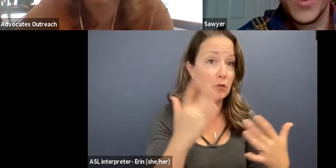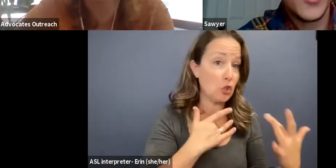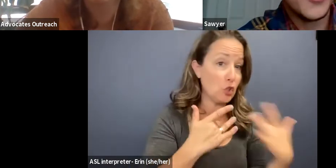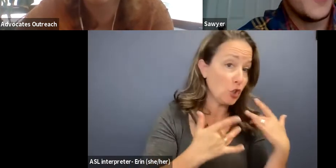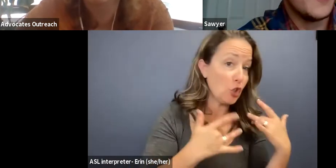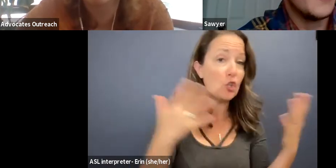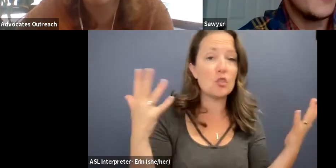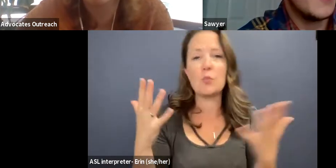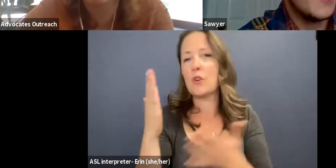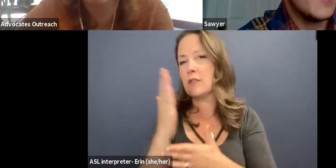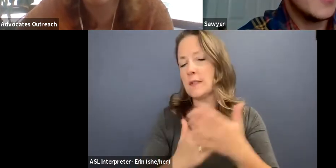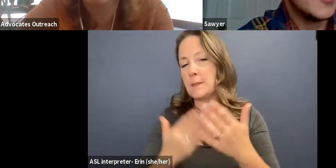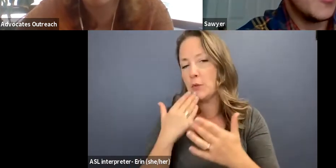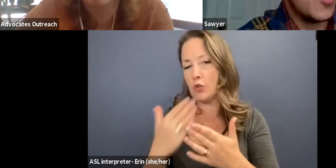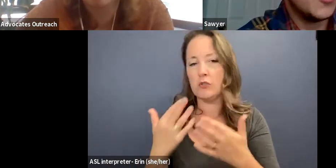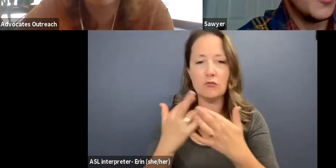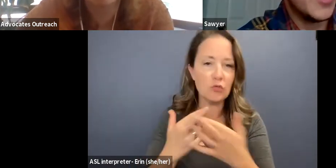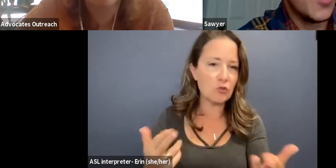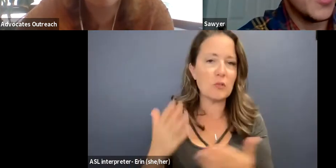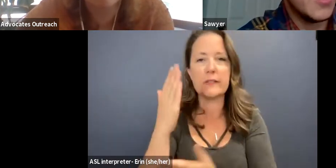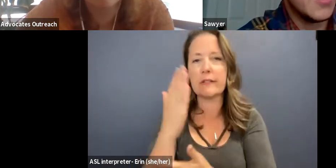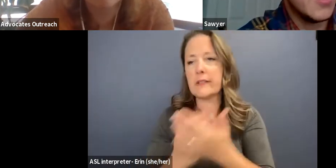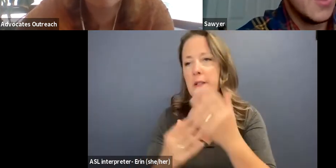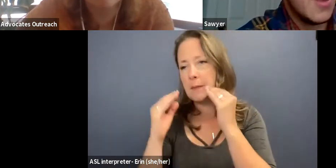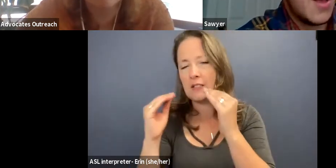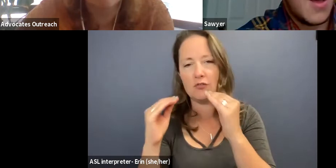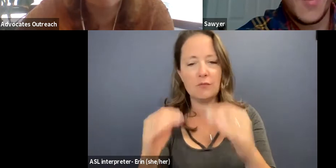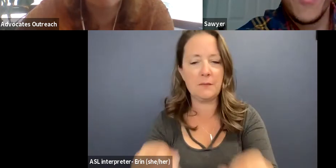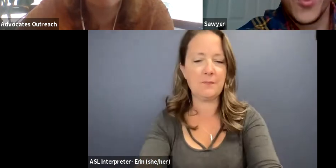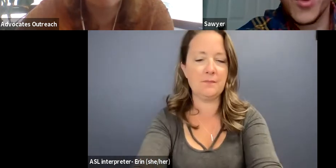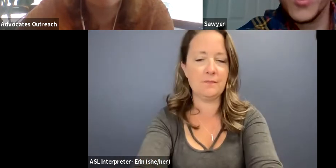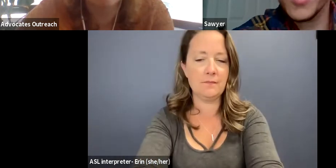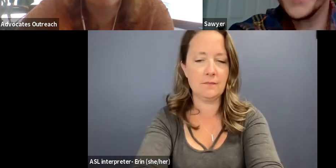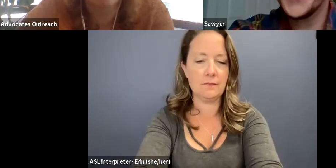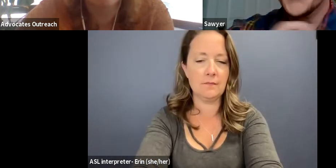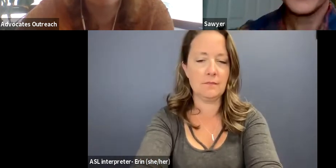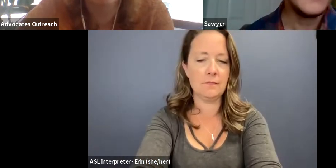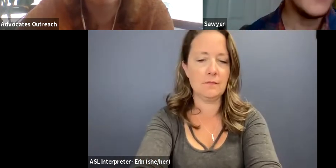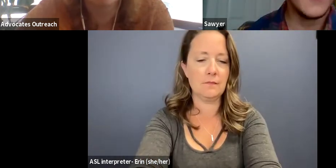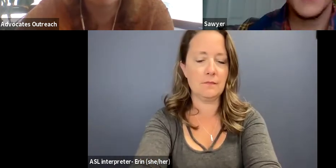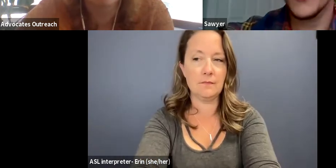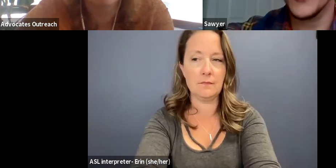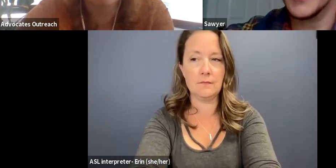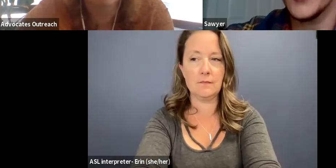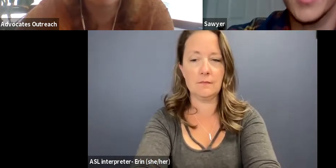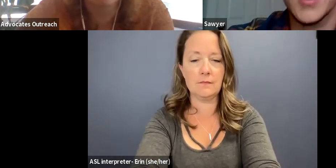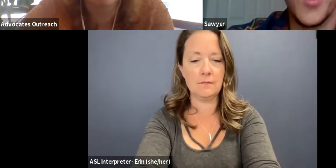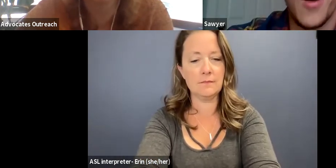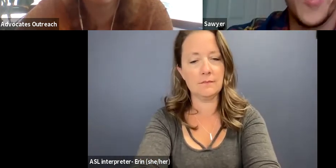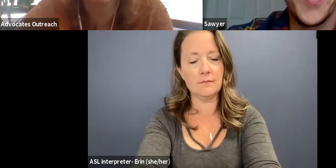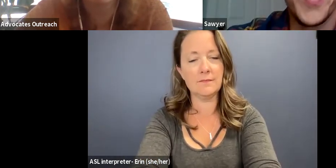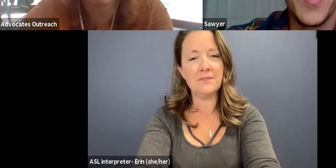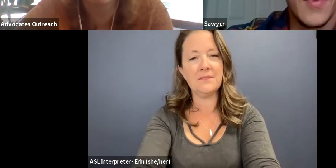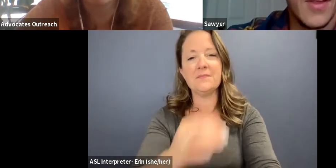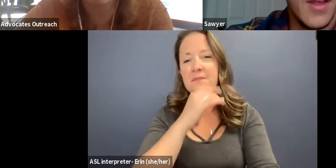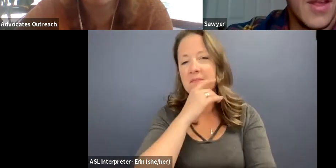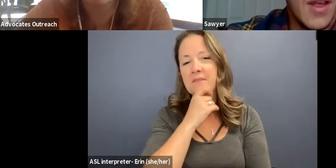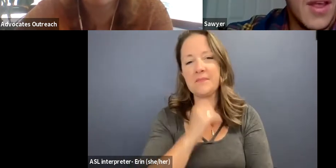amazing website with lots of great information and resources on it. So there's a whole like packet that you can